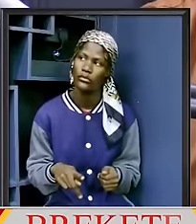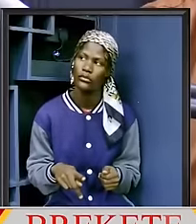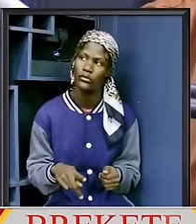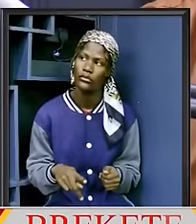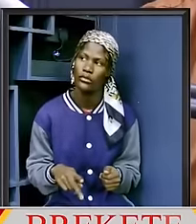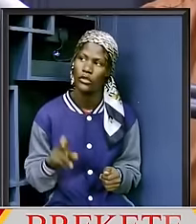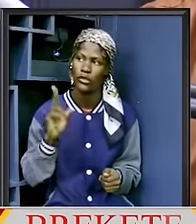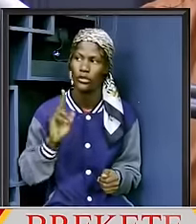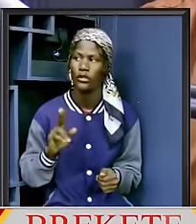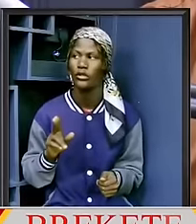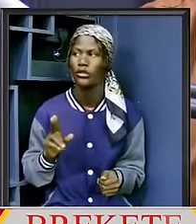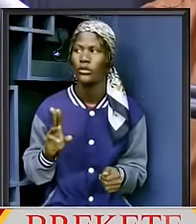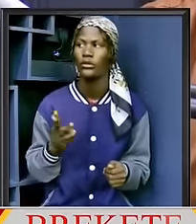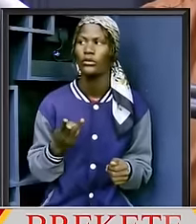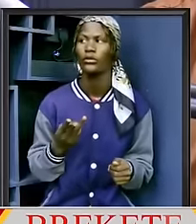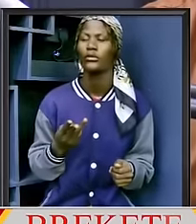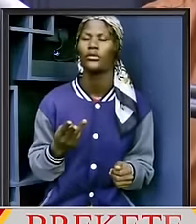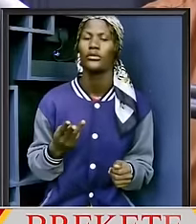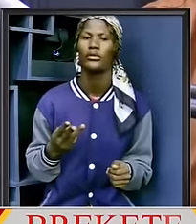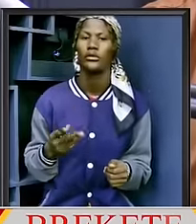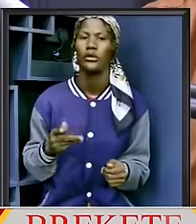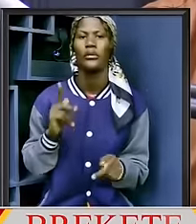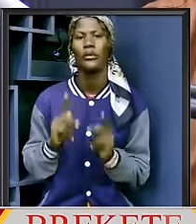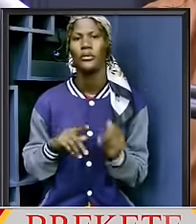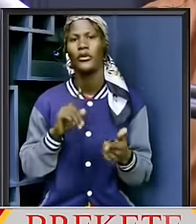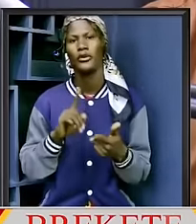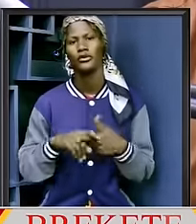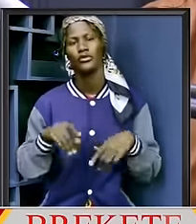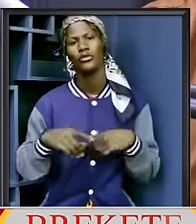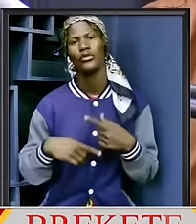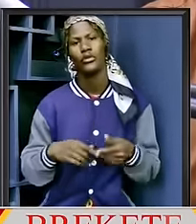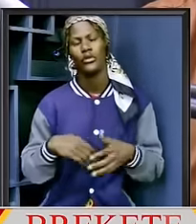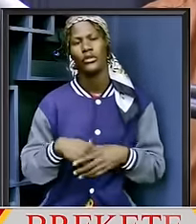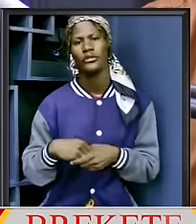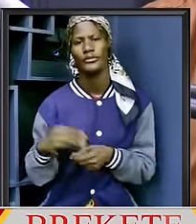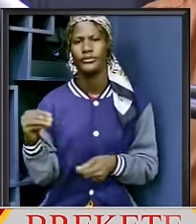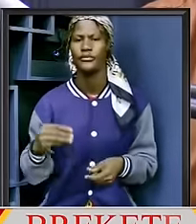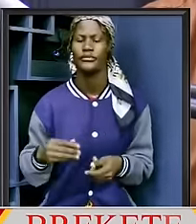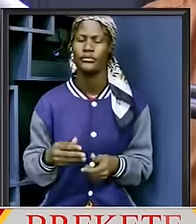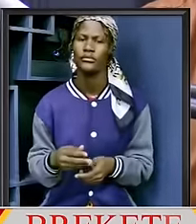out. So he handed us over to,